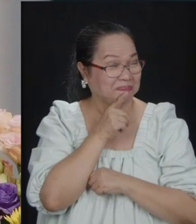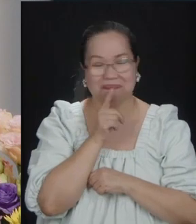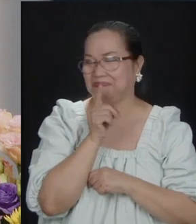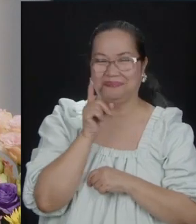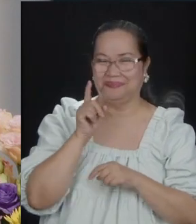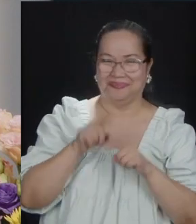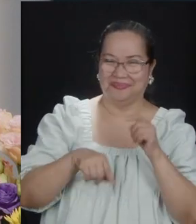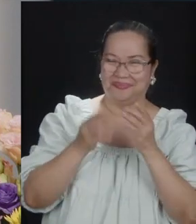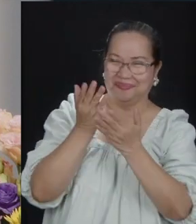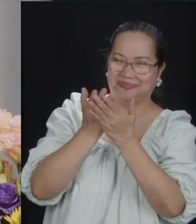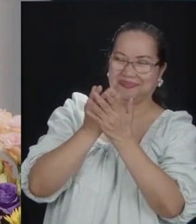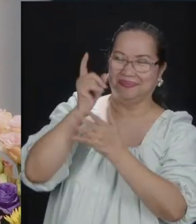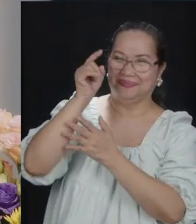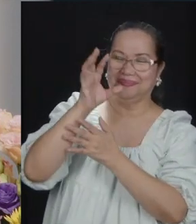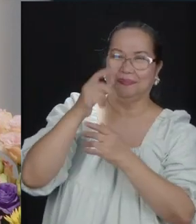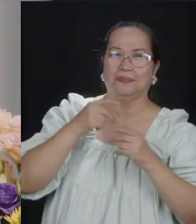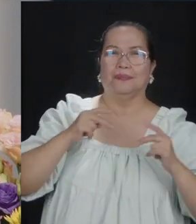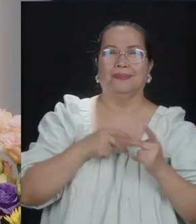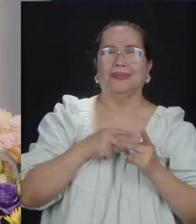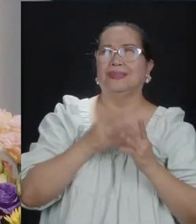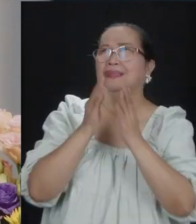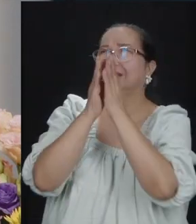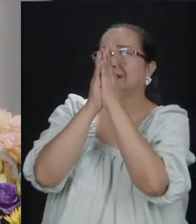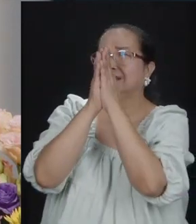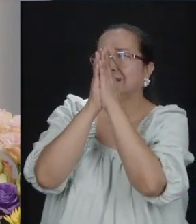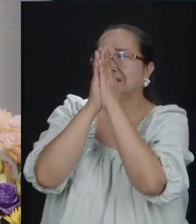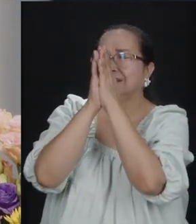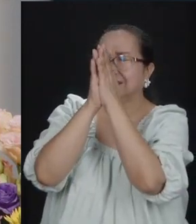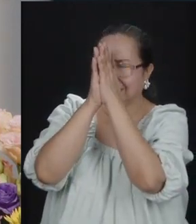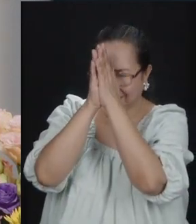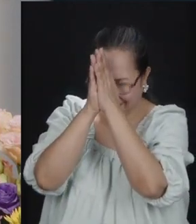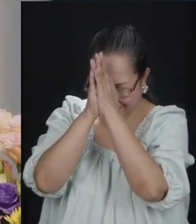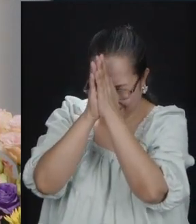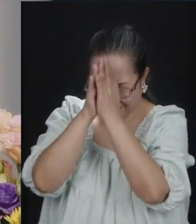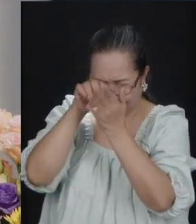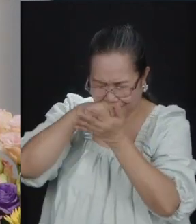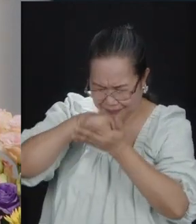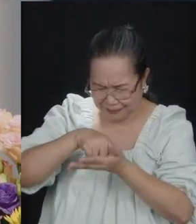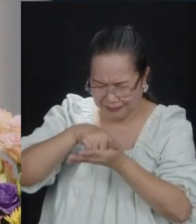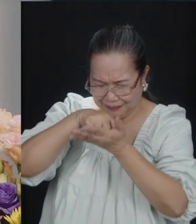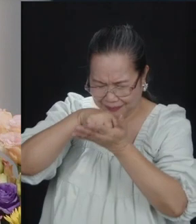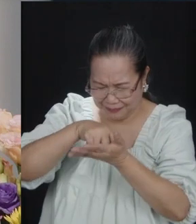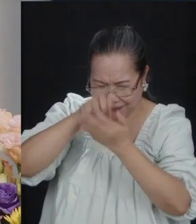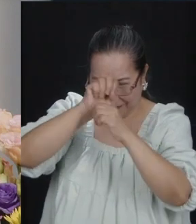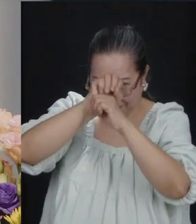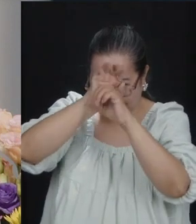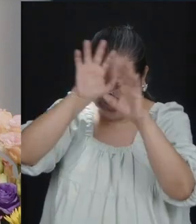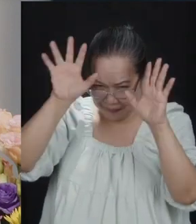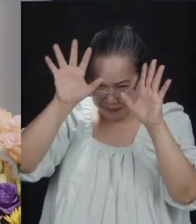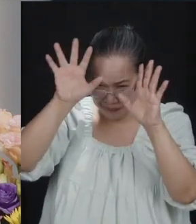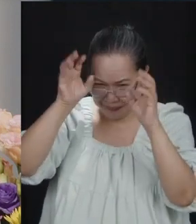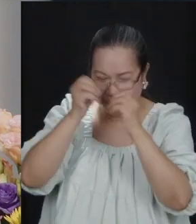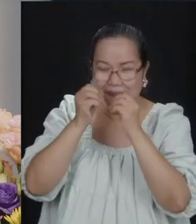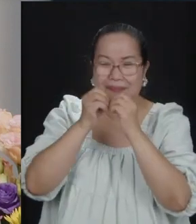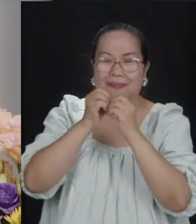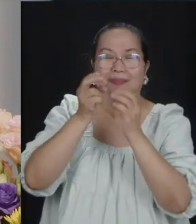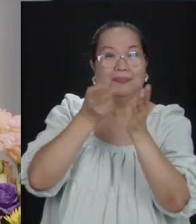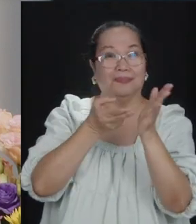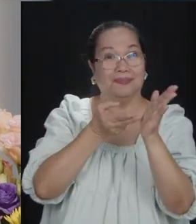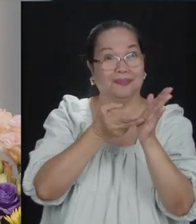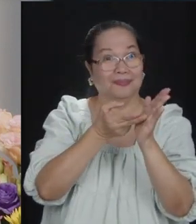when there's pain, our longing for God and our prayers become more clear, they're more